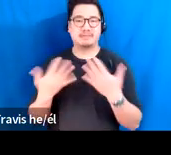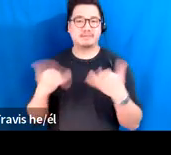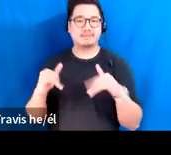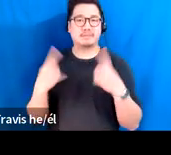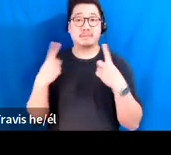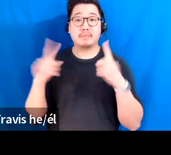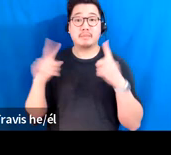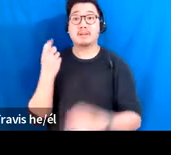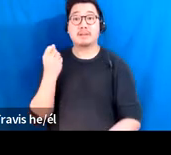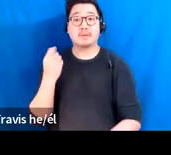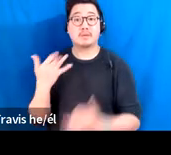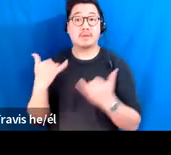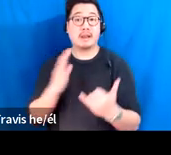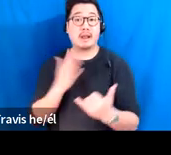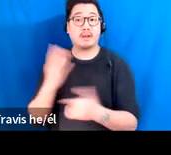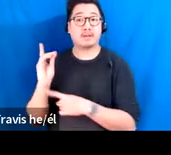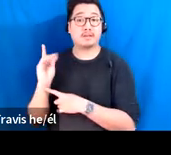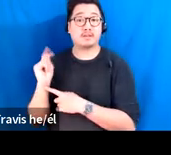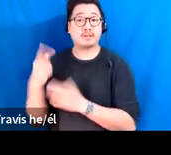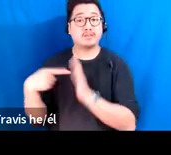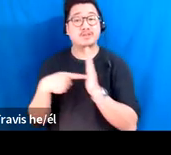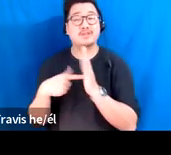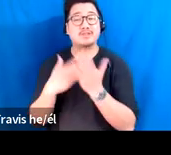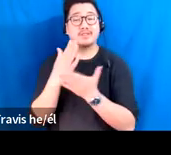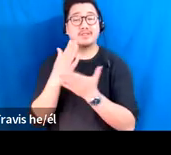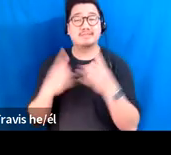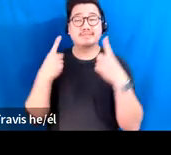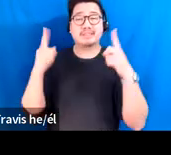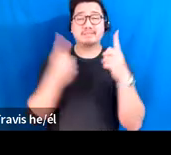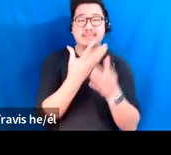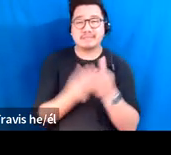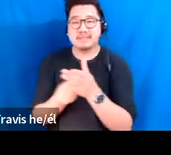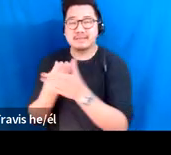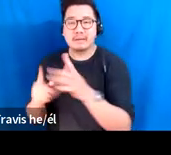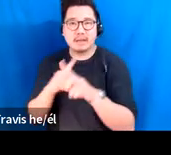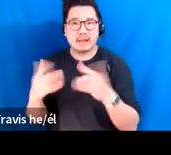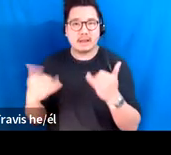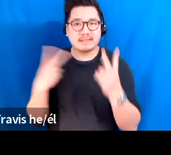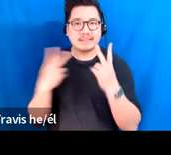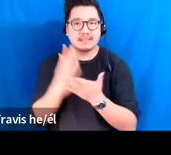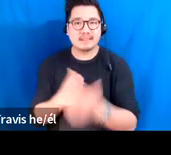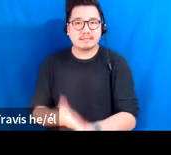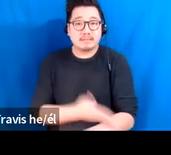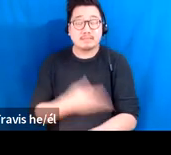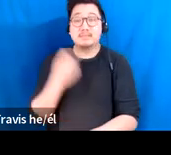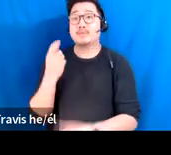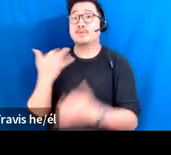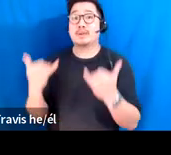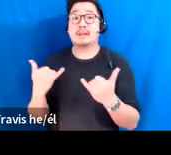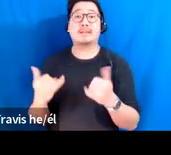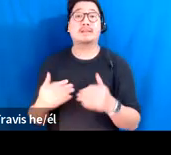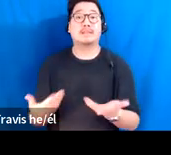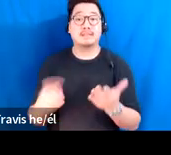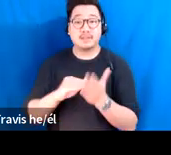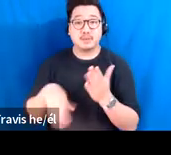achievement gaps we have seen some movement and while our graduation rate is up and our dropout rate is down the